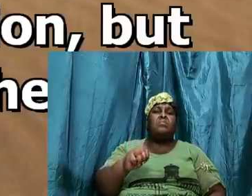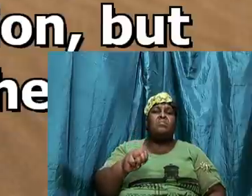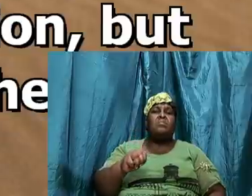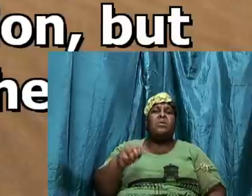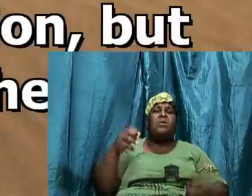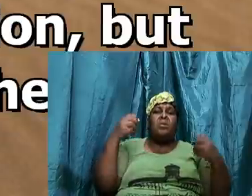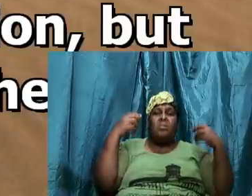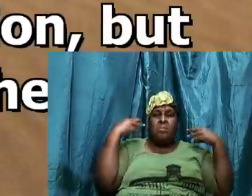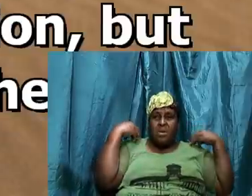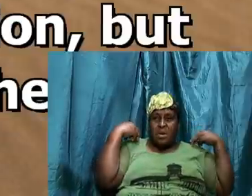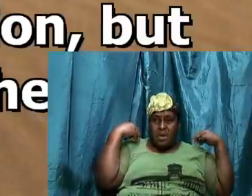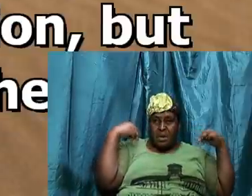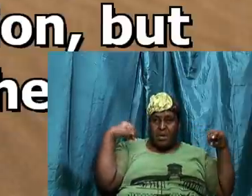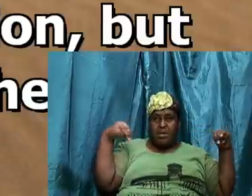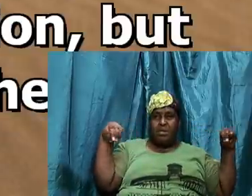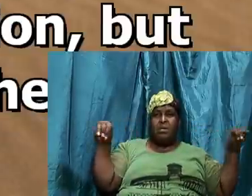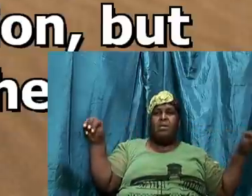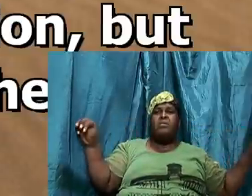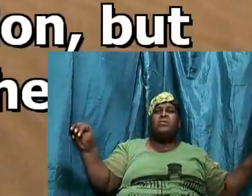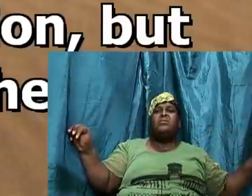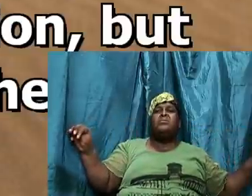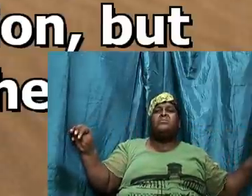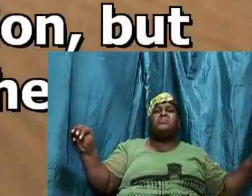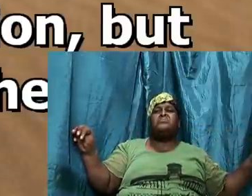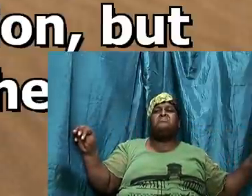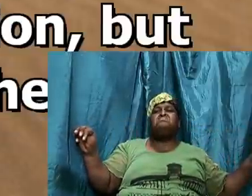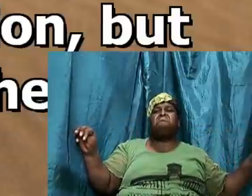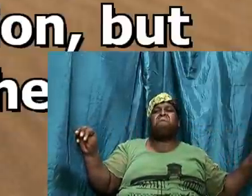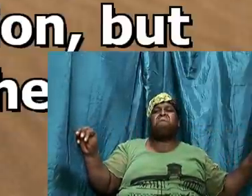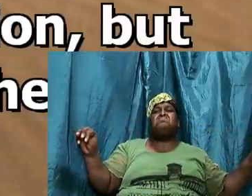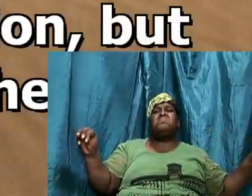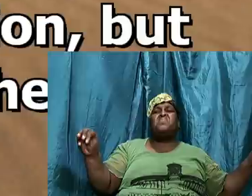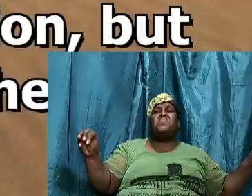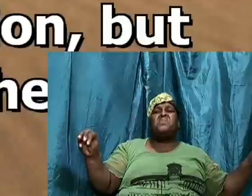Yet Michael, the archangel,